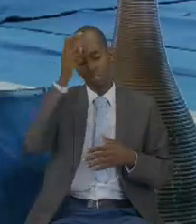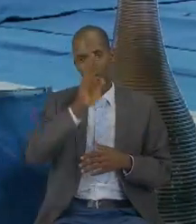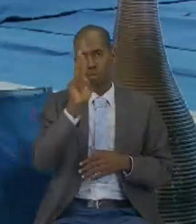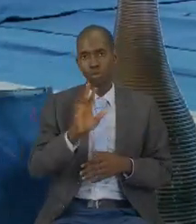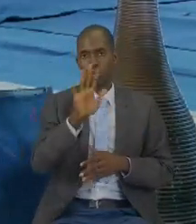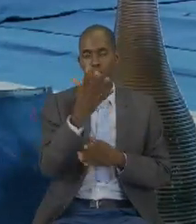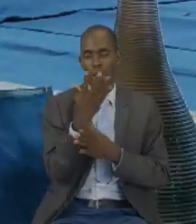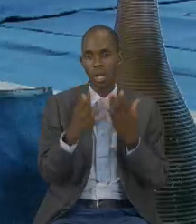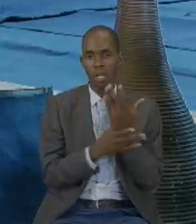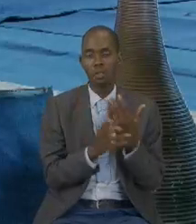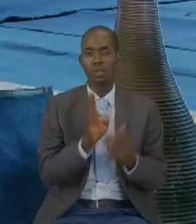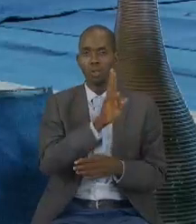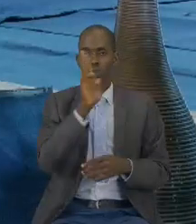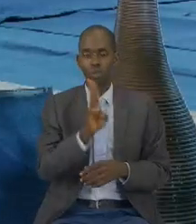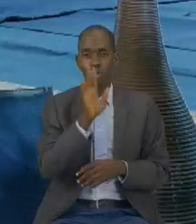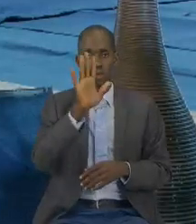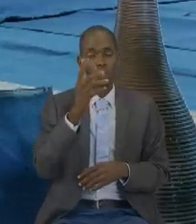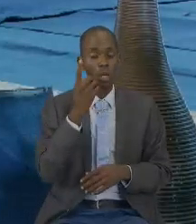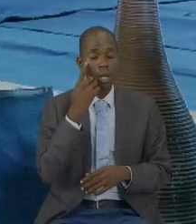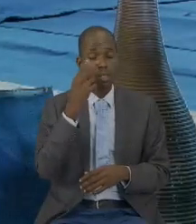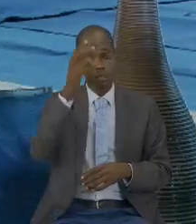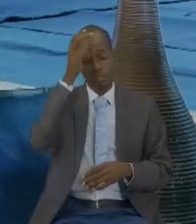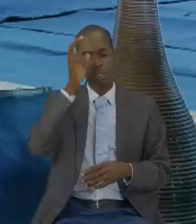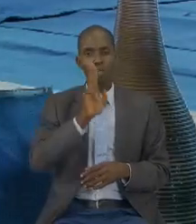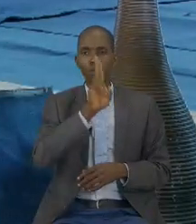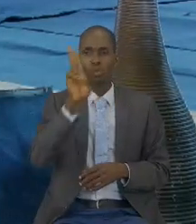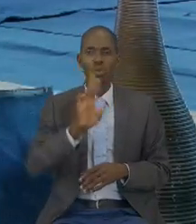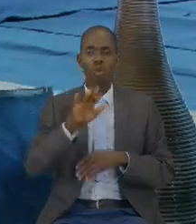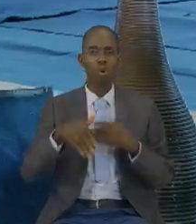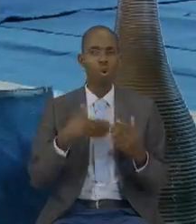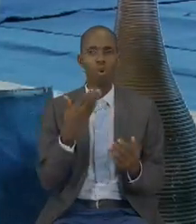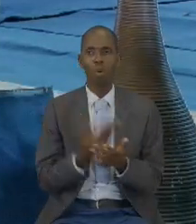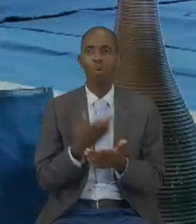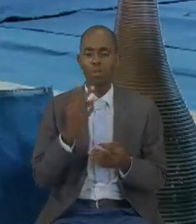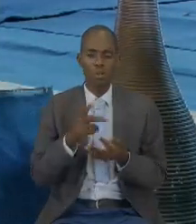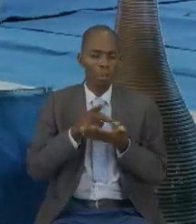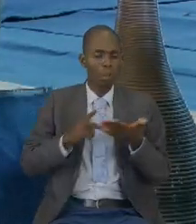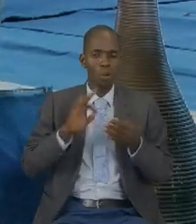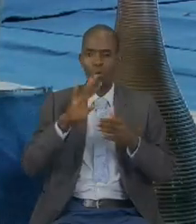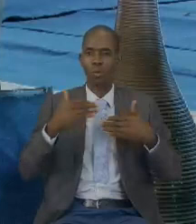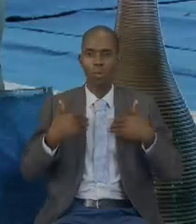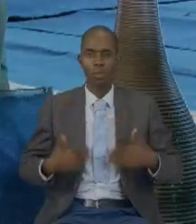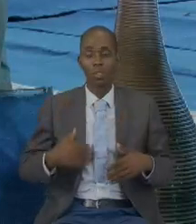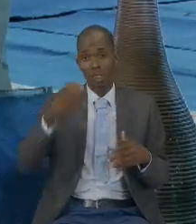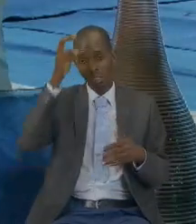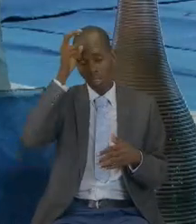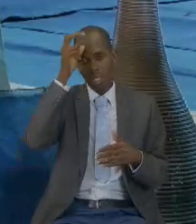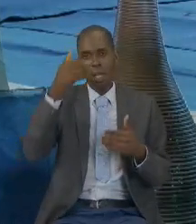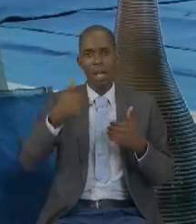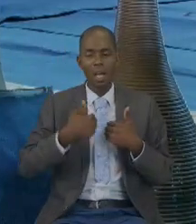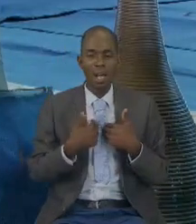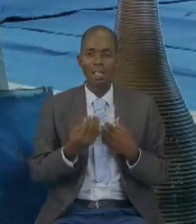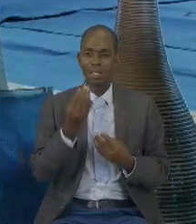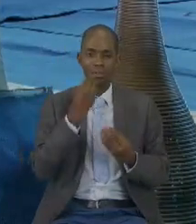and Satan has used all the parts of your body. Satan had eaten out